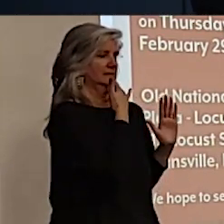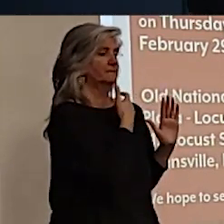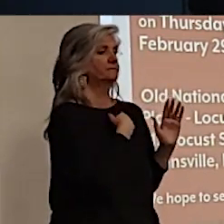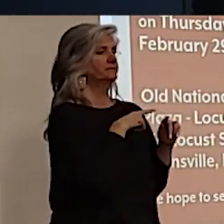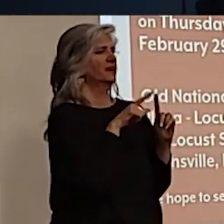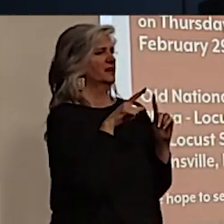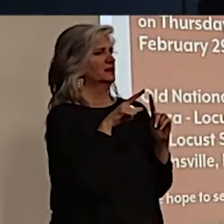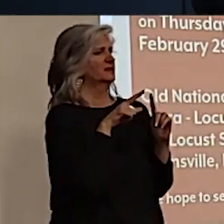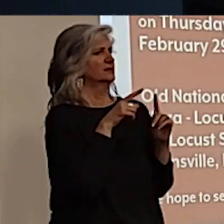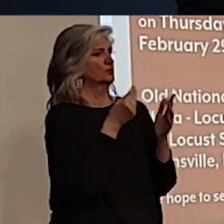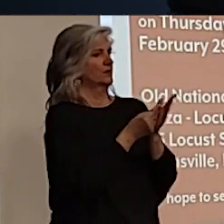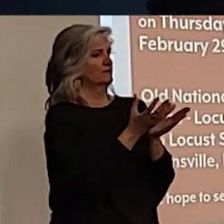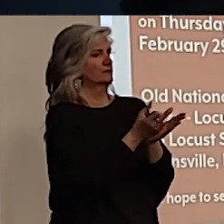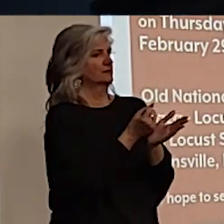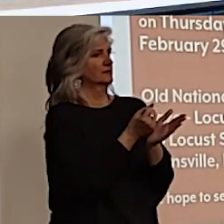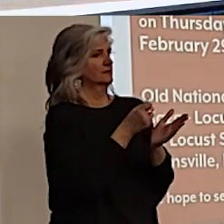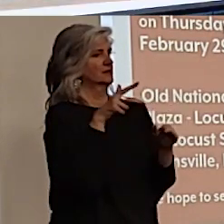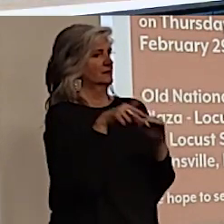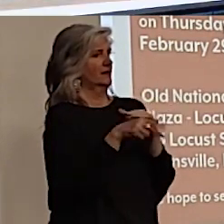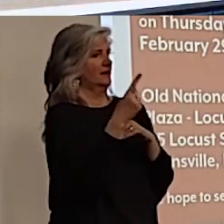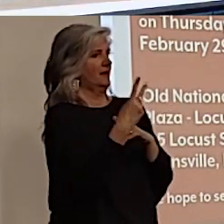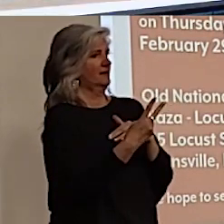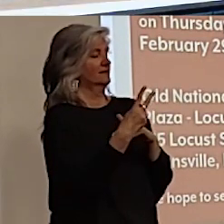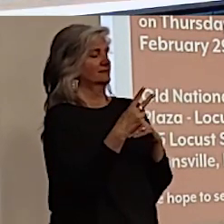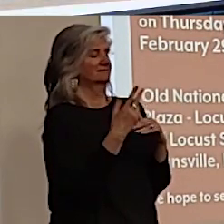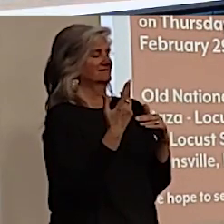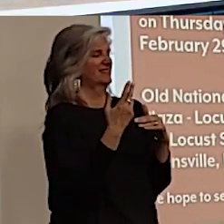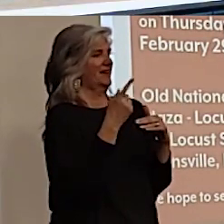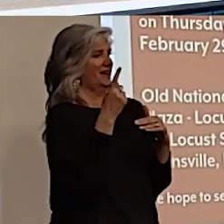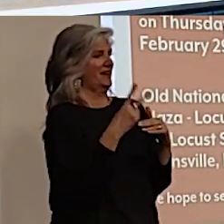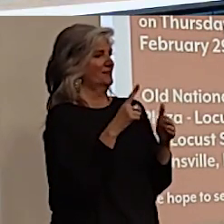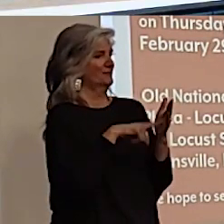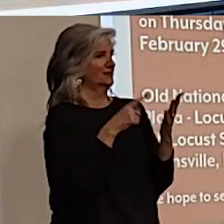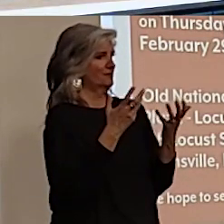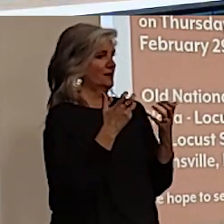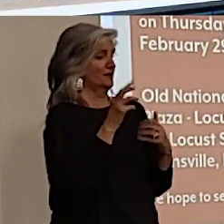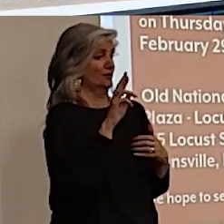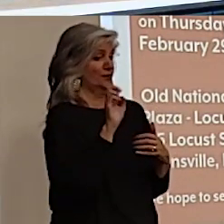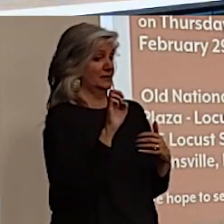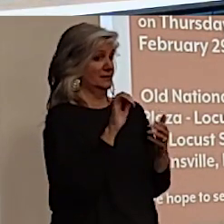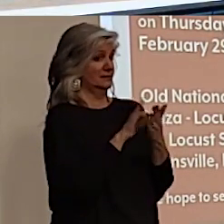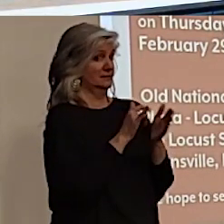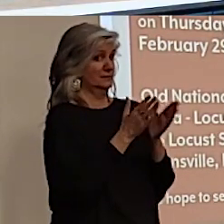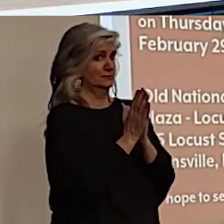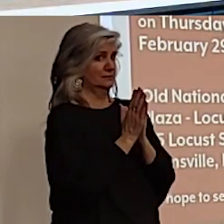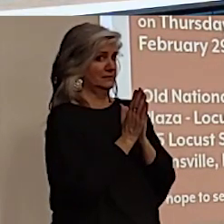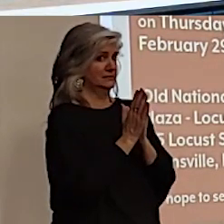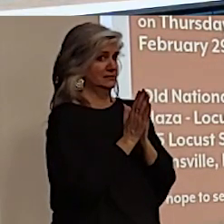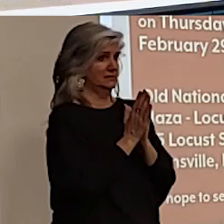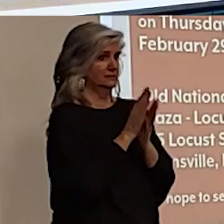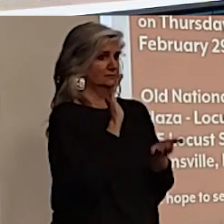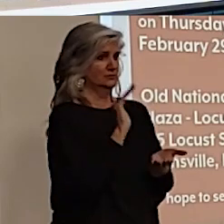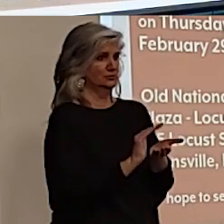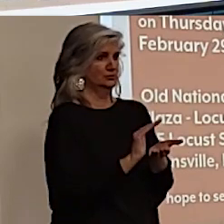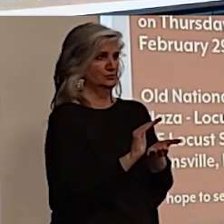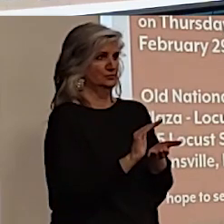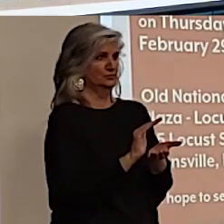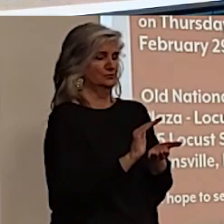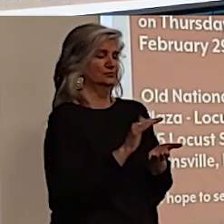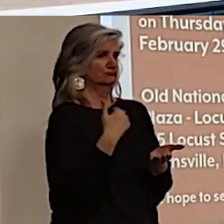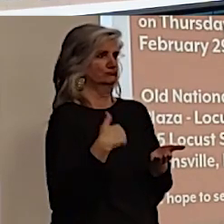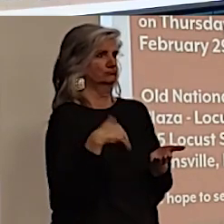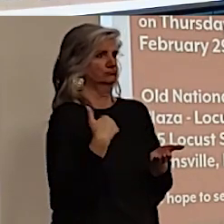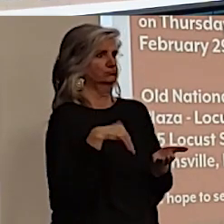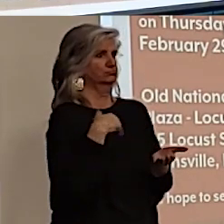half. So they got half of what they wanted. The ROE that they requested was reduced significantly.